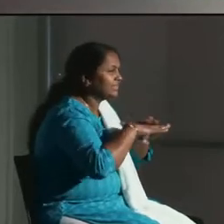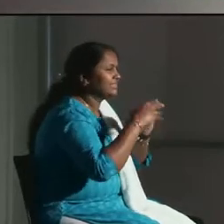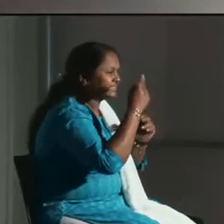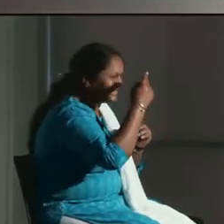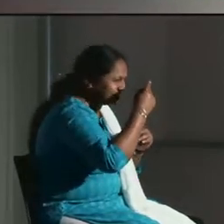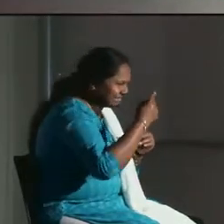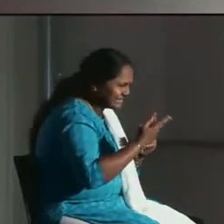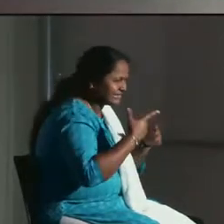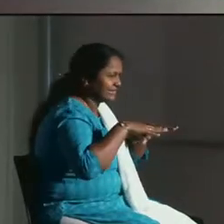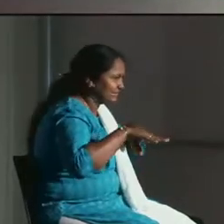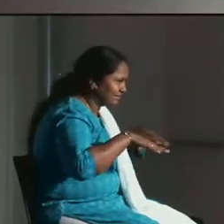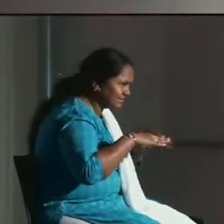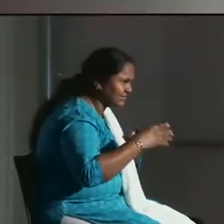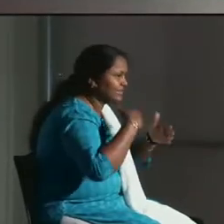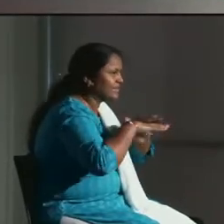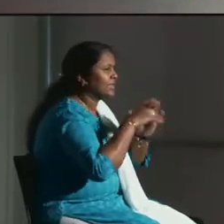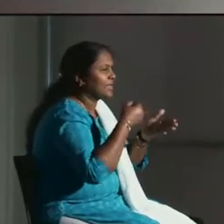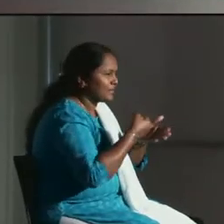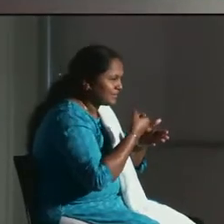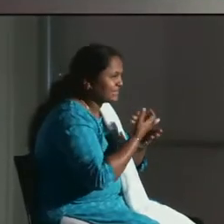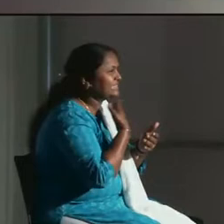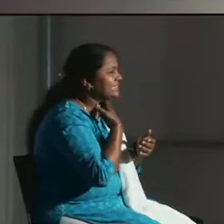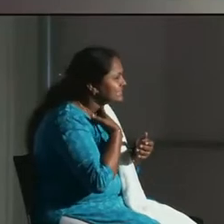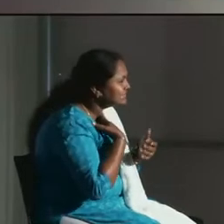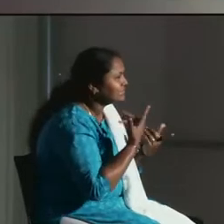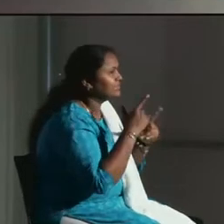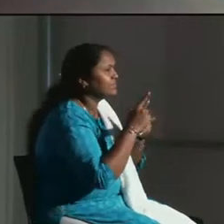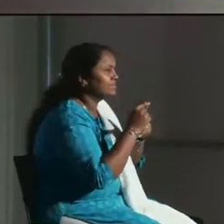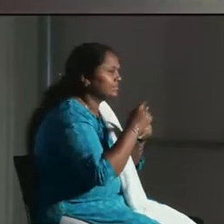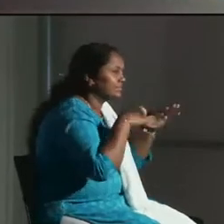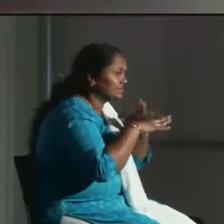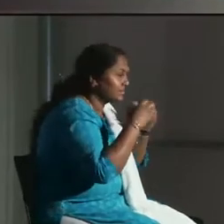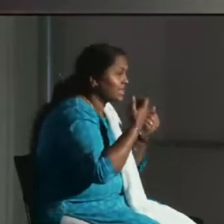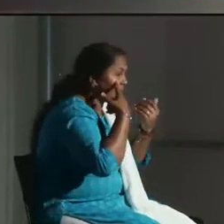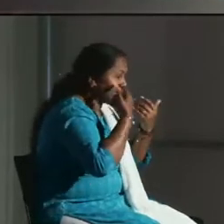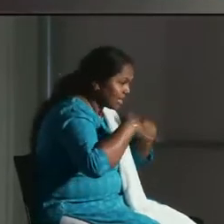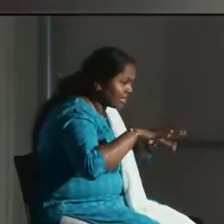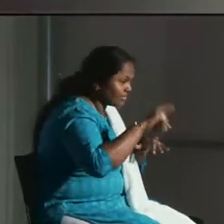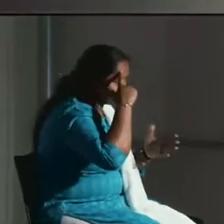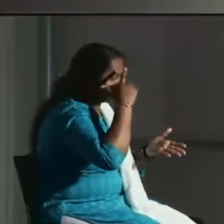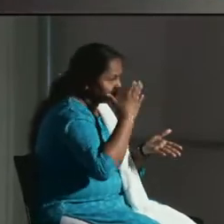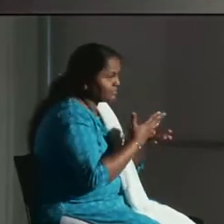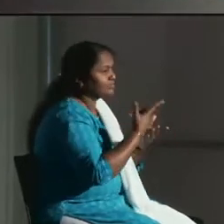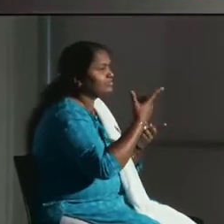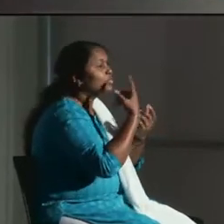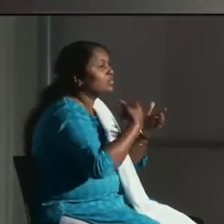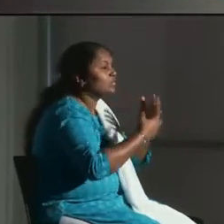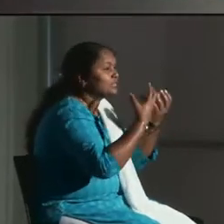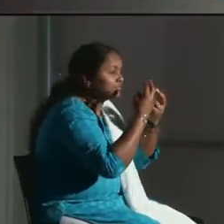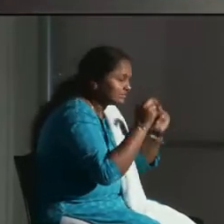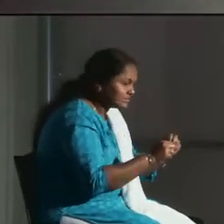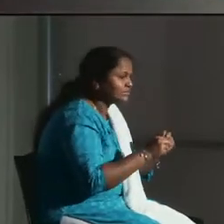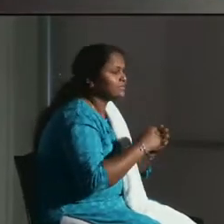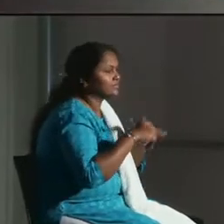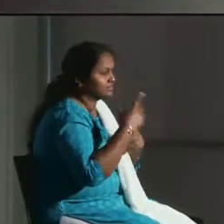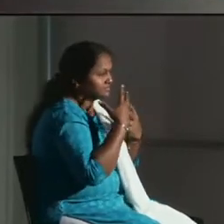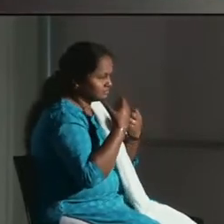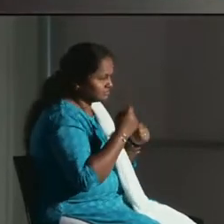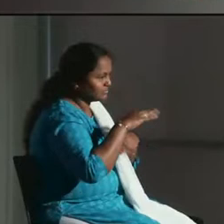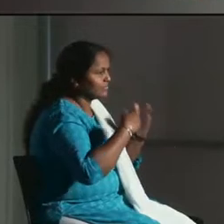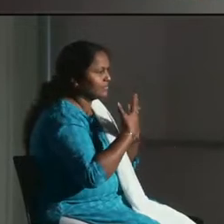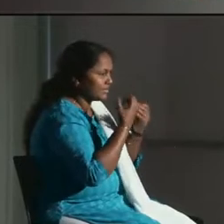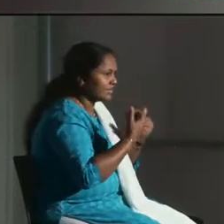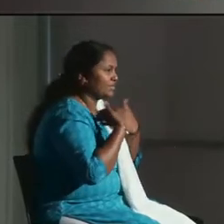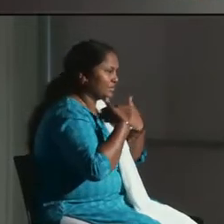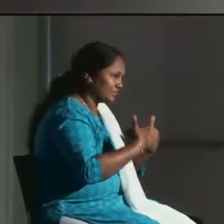designing actions based on desire, on what we, you know, allow ourselves to believe we deserve as our bodies